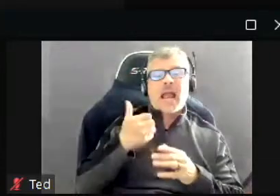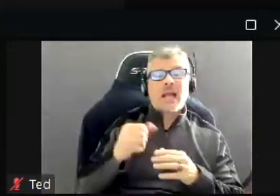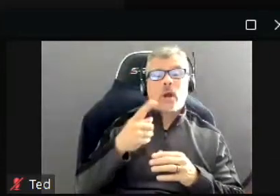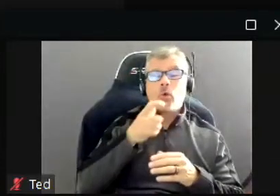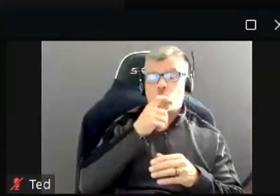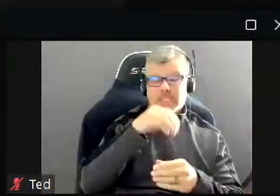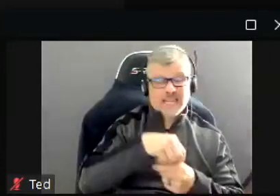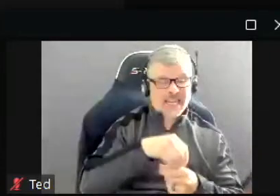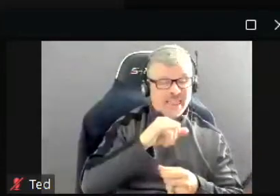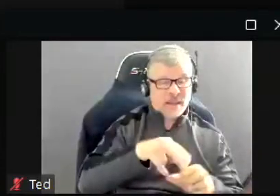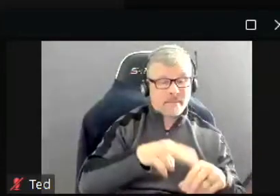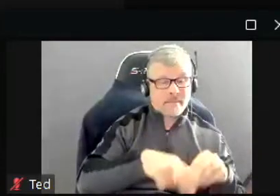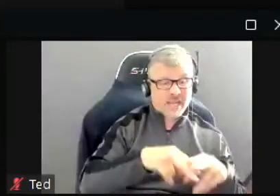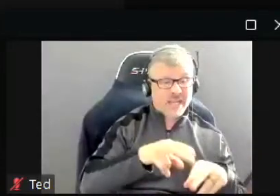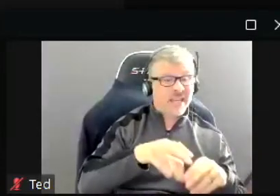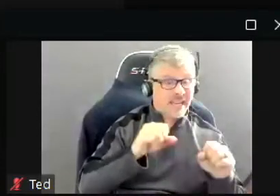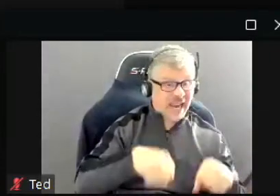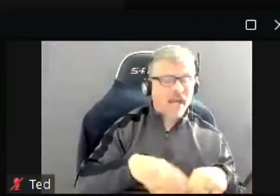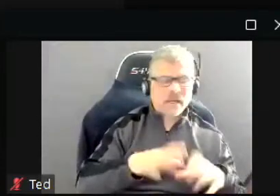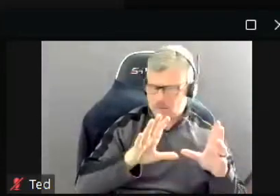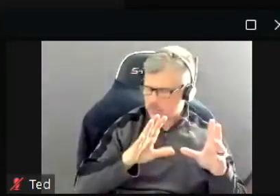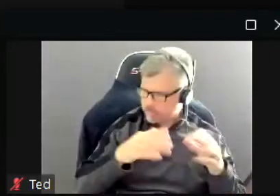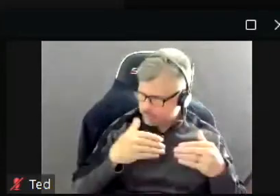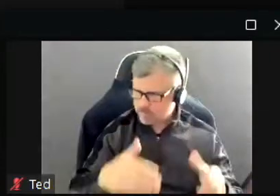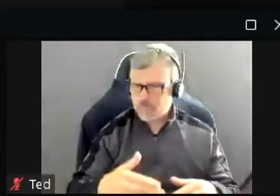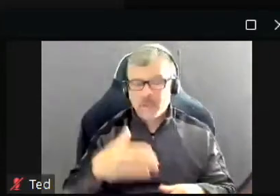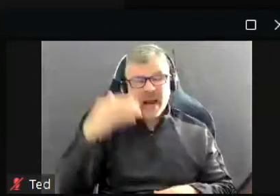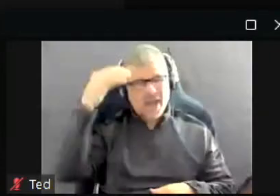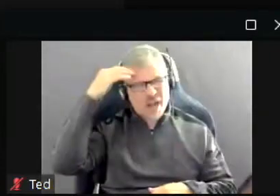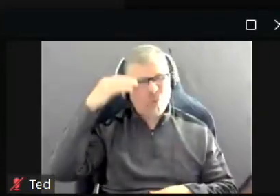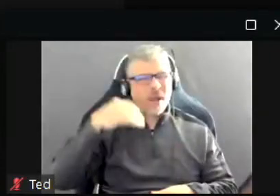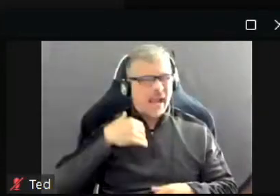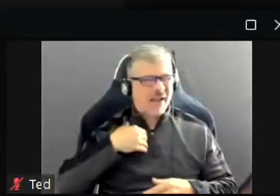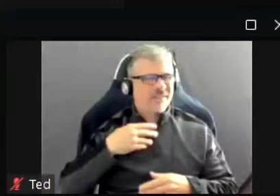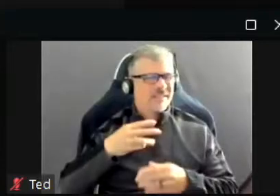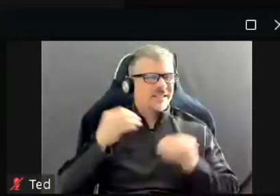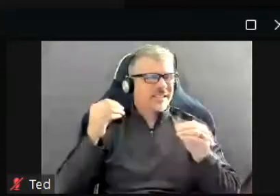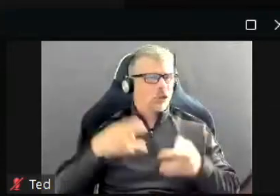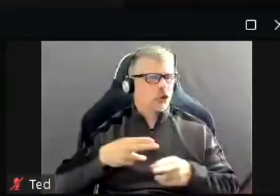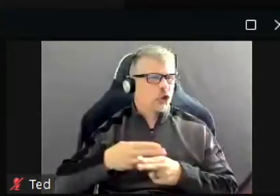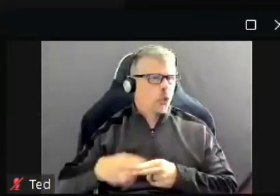So coming back to this teacher shortage, they're not there, and we have these